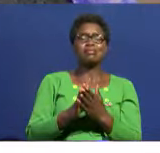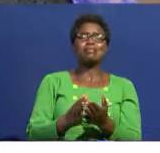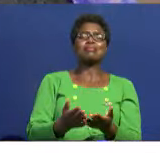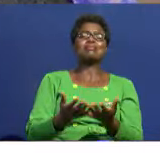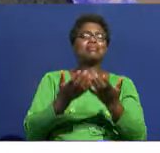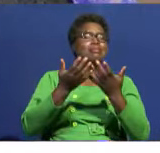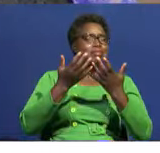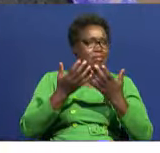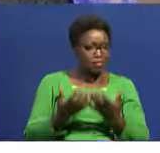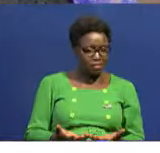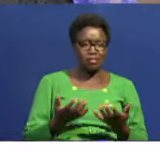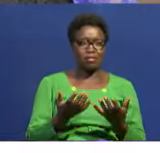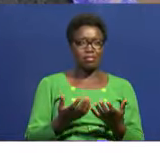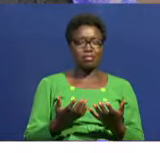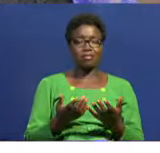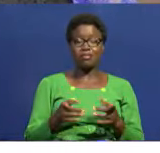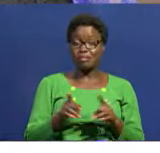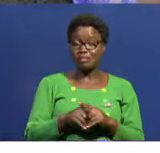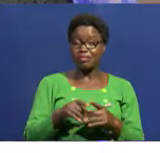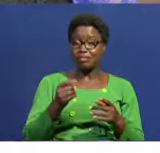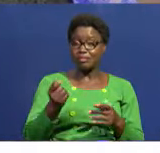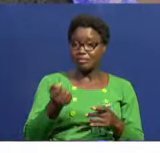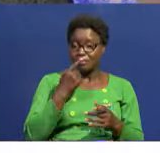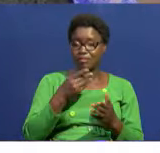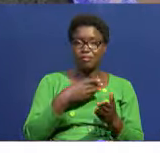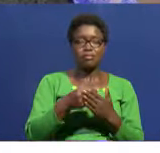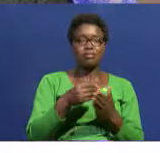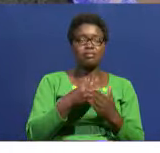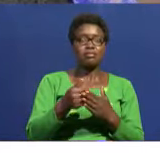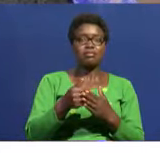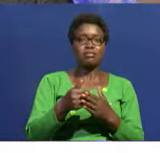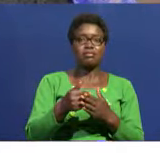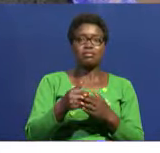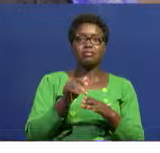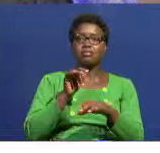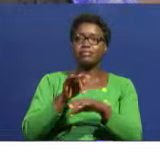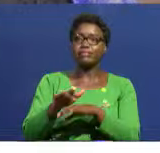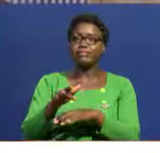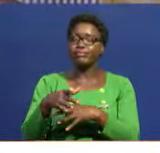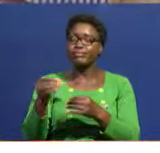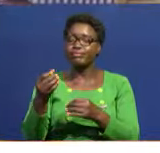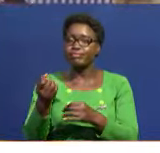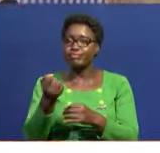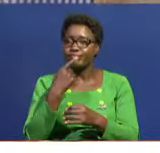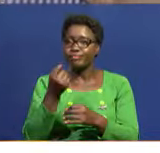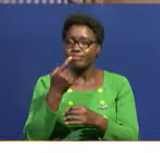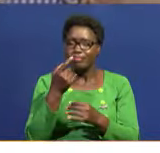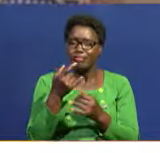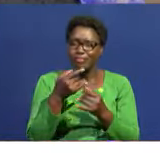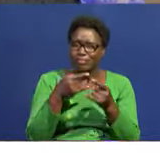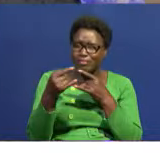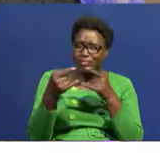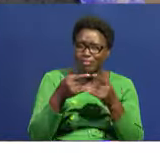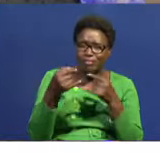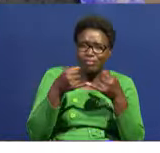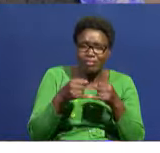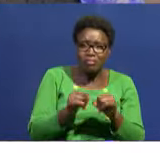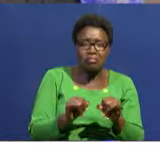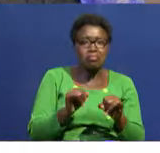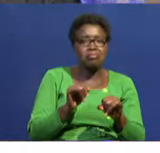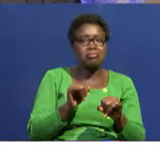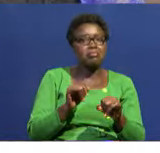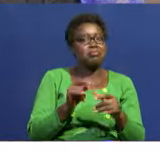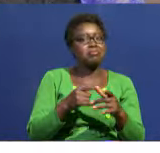sana, na unaona pia na dawa tulikuwa tunanunua akiwa kwa board, unatumwa nunua hizi dawa, tukangangana, lakini sasa venye